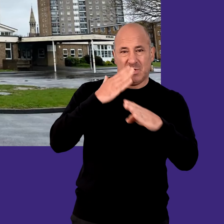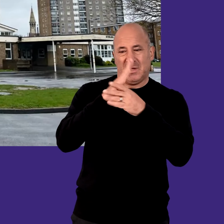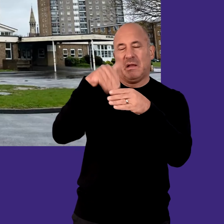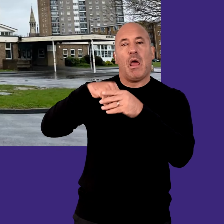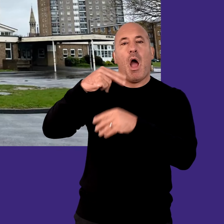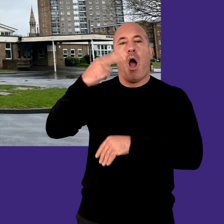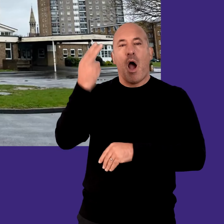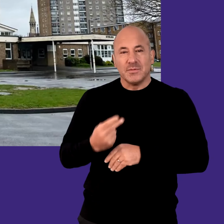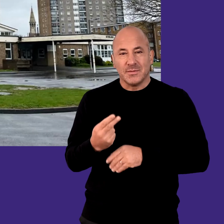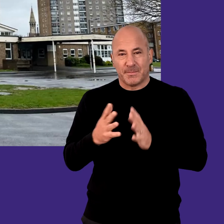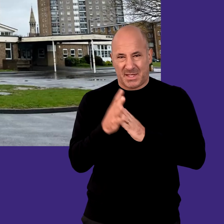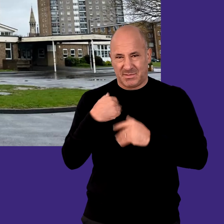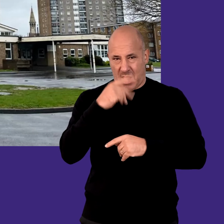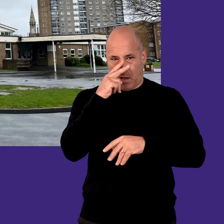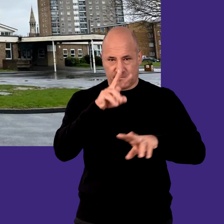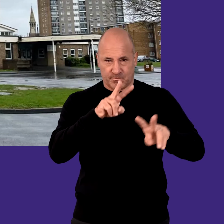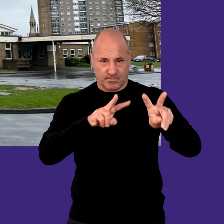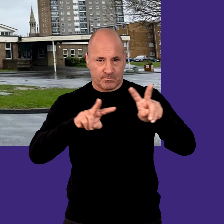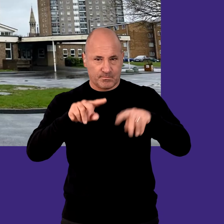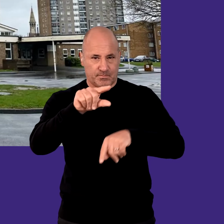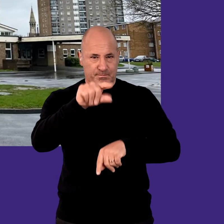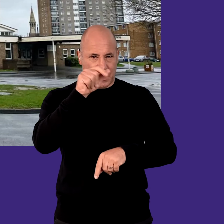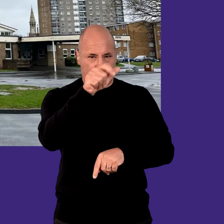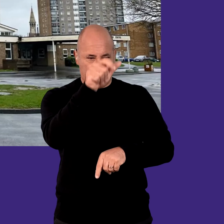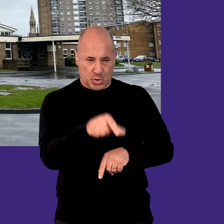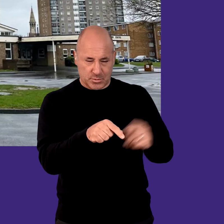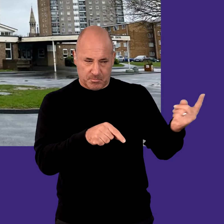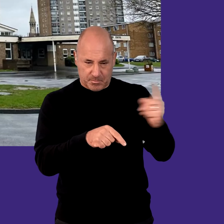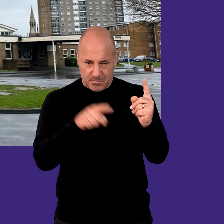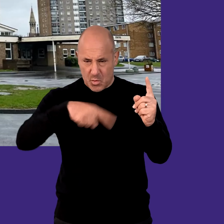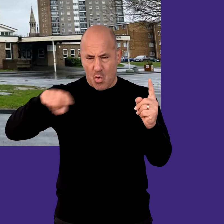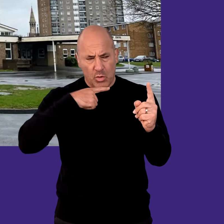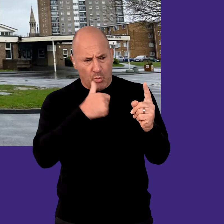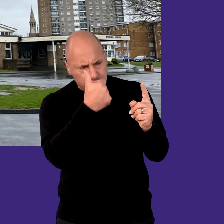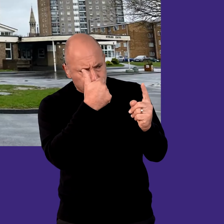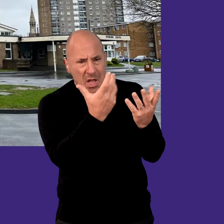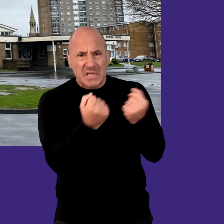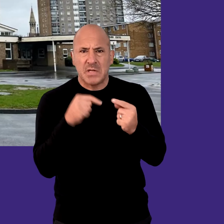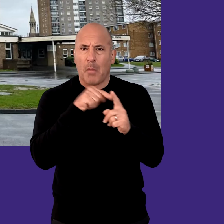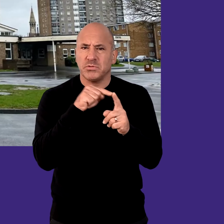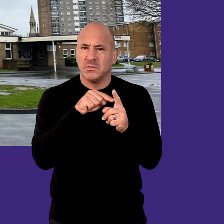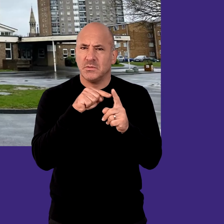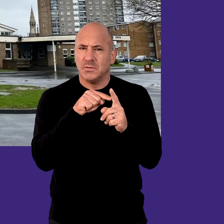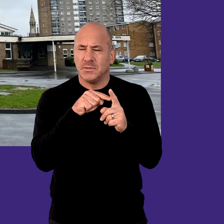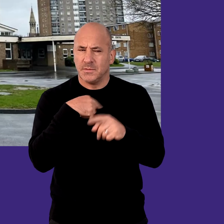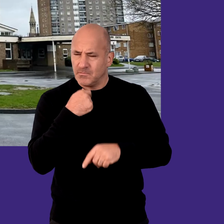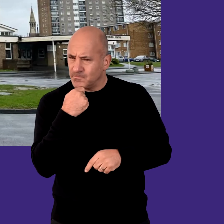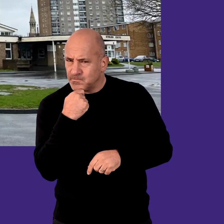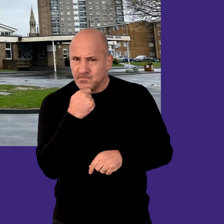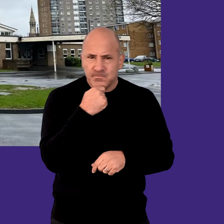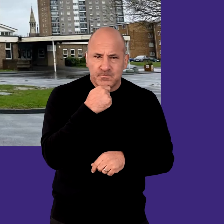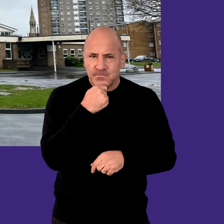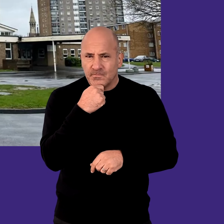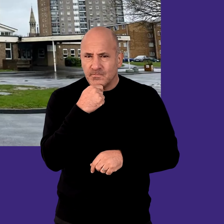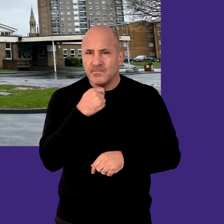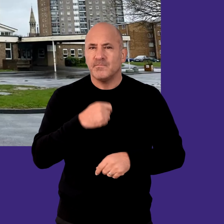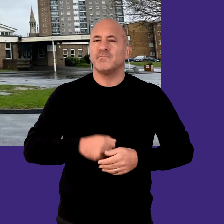our knowledge and experience of working in the arts meant that we could choose somebody who the estate would respond well to.